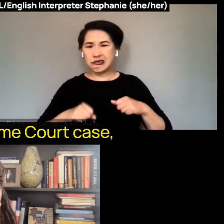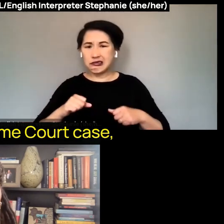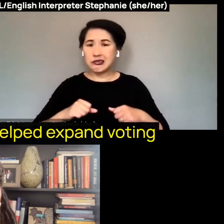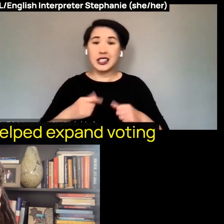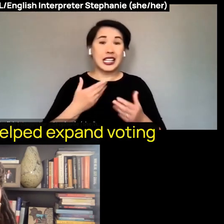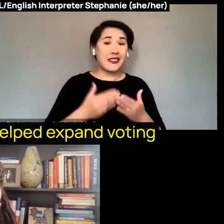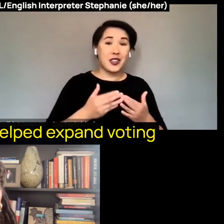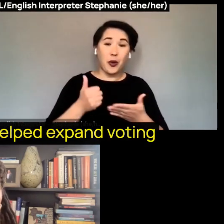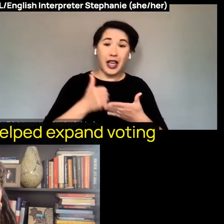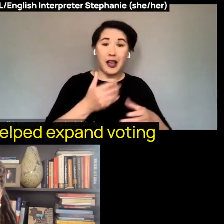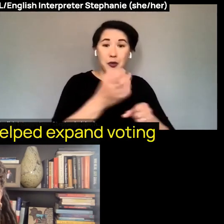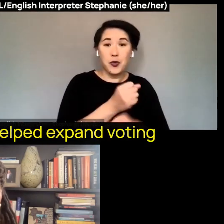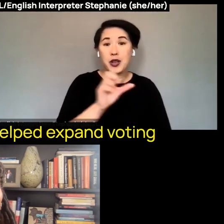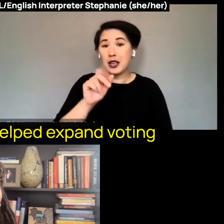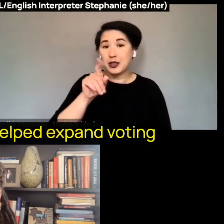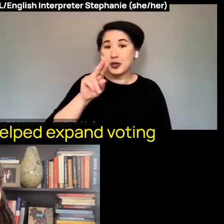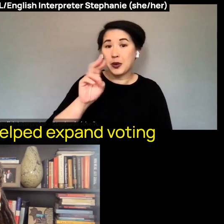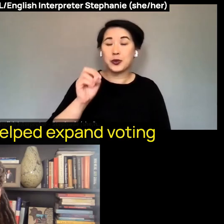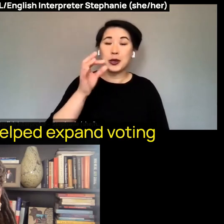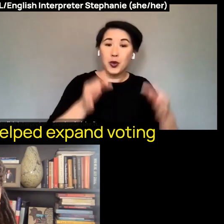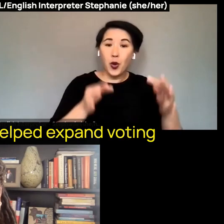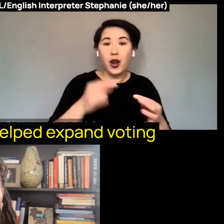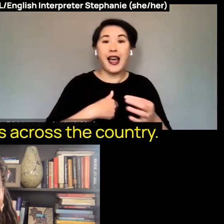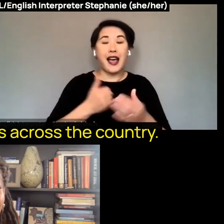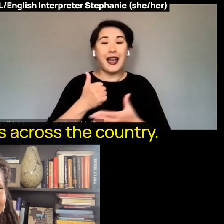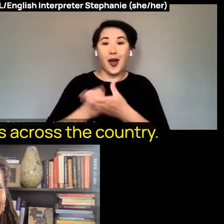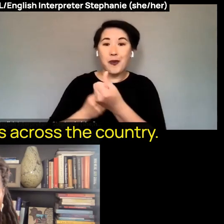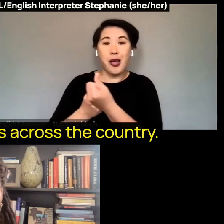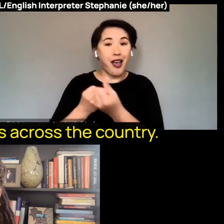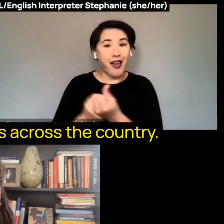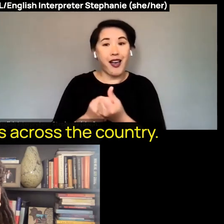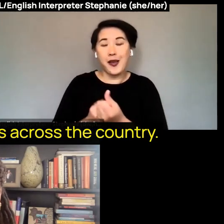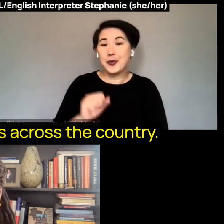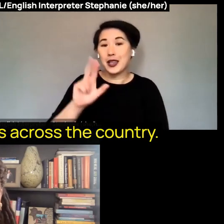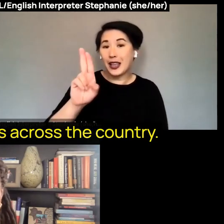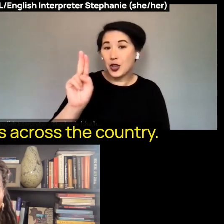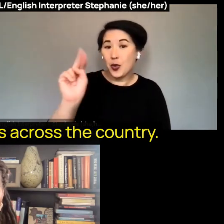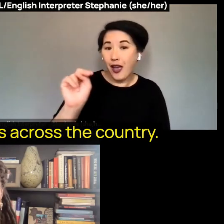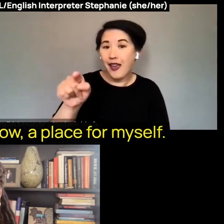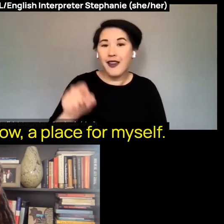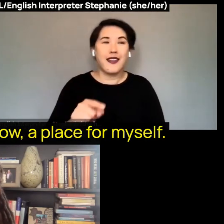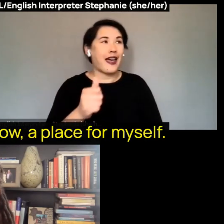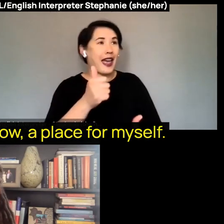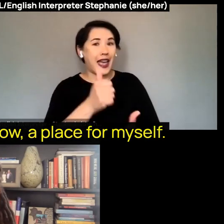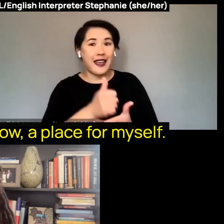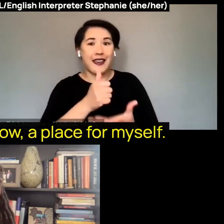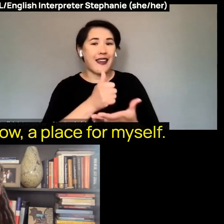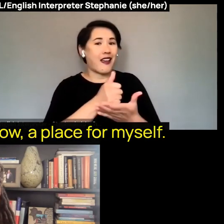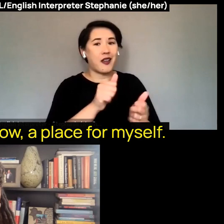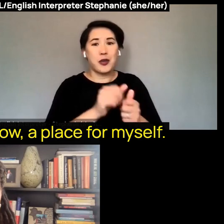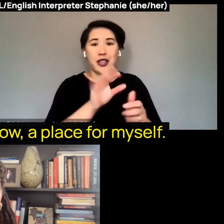Court case. I lobbied in the UN and help expand voting rights in, you know, states across the country. I still didn't